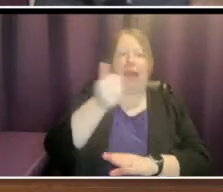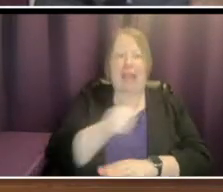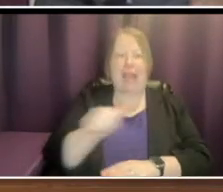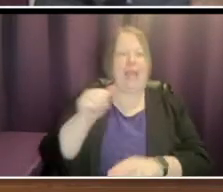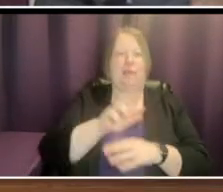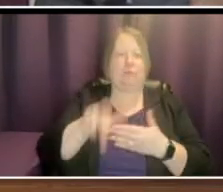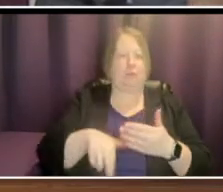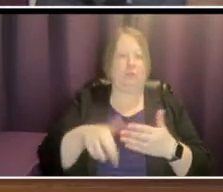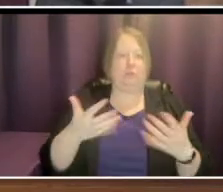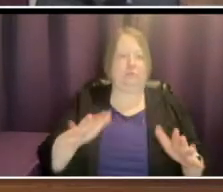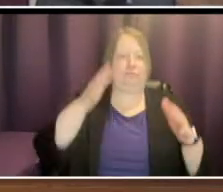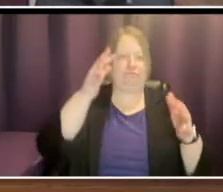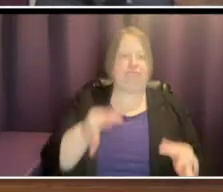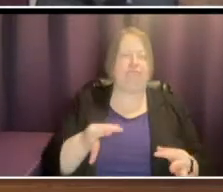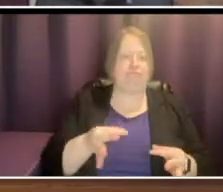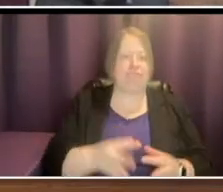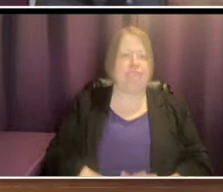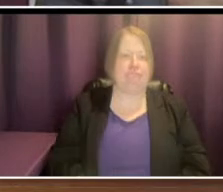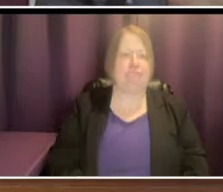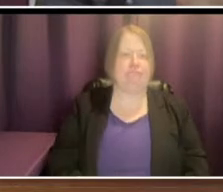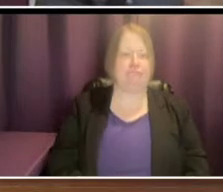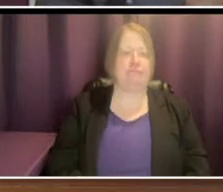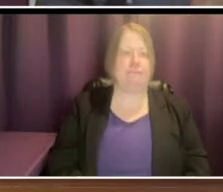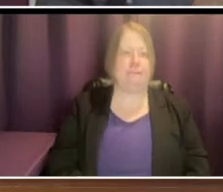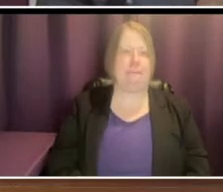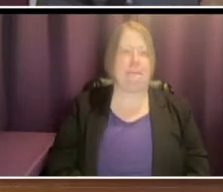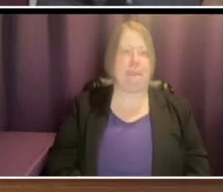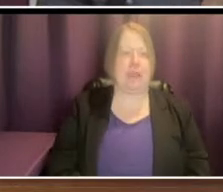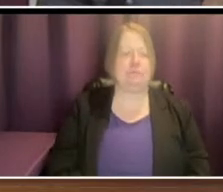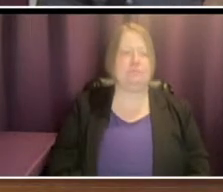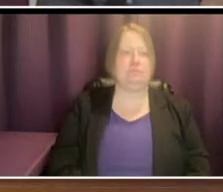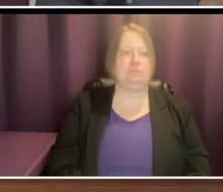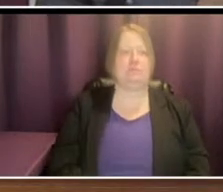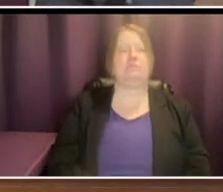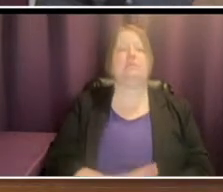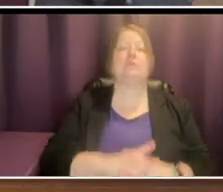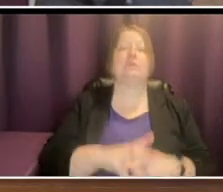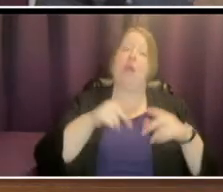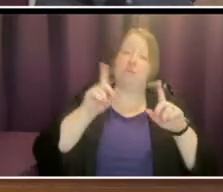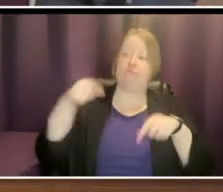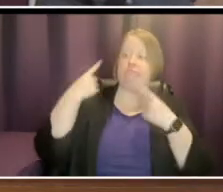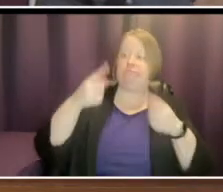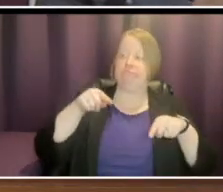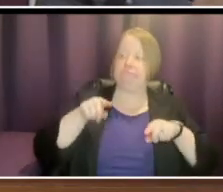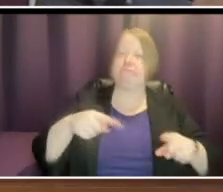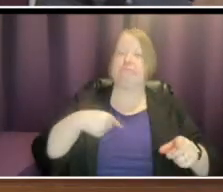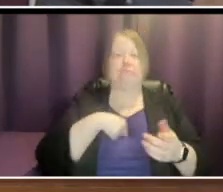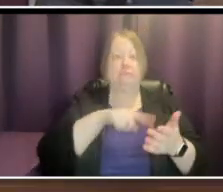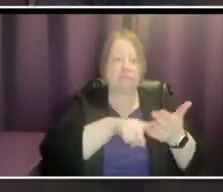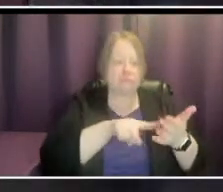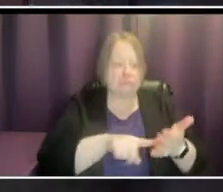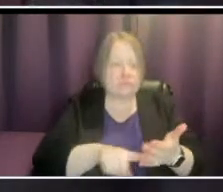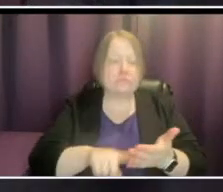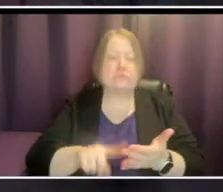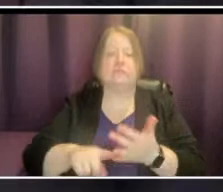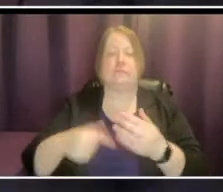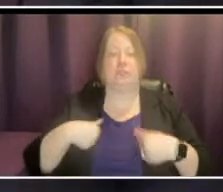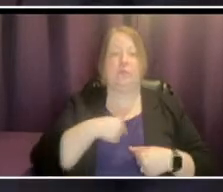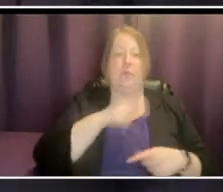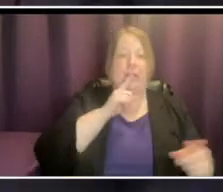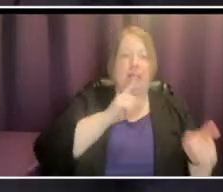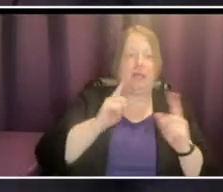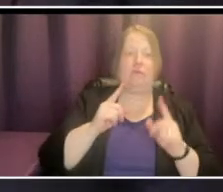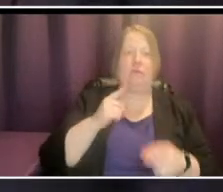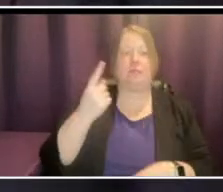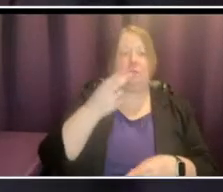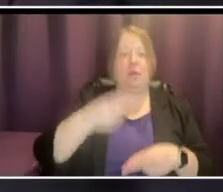been determined. In the course of our investigation, we also interviewed Brad